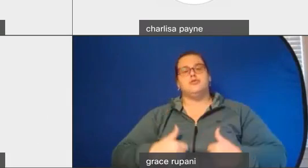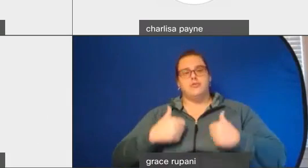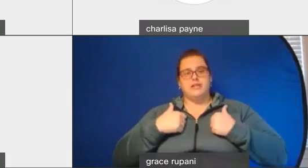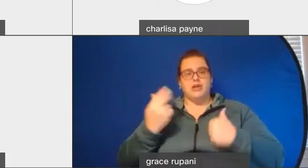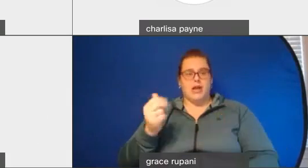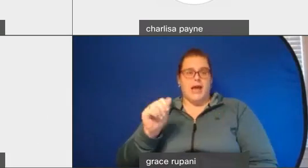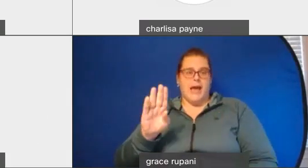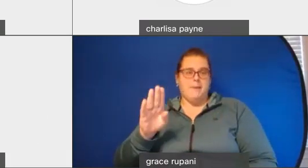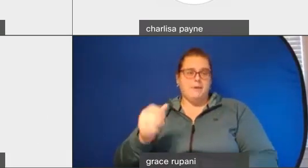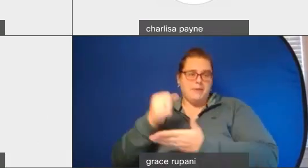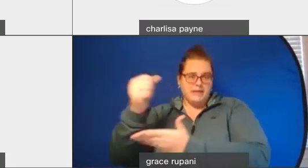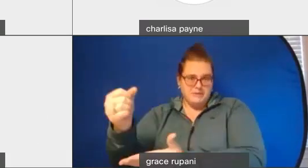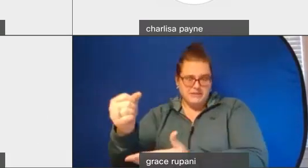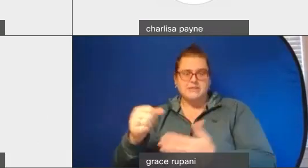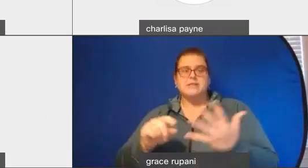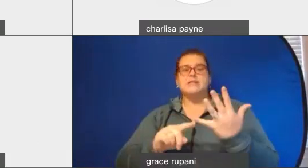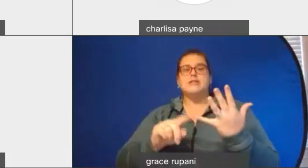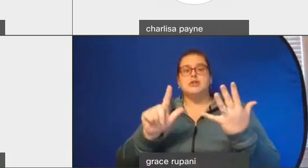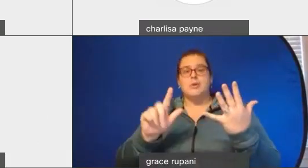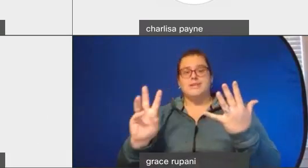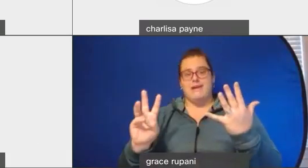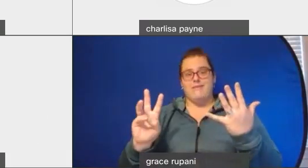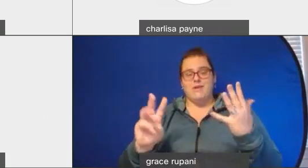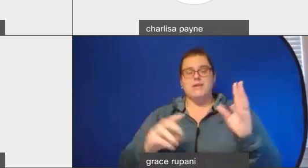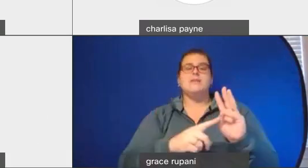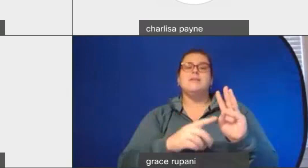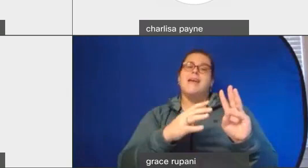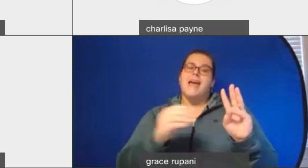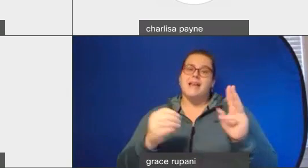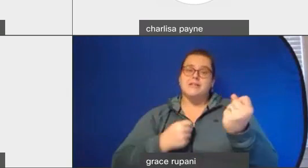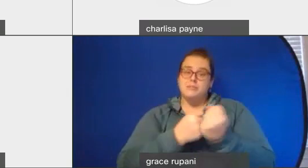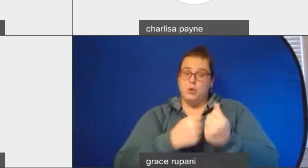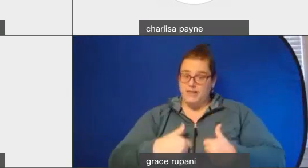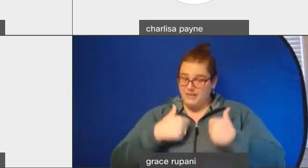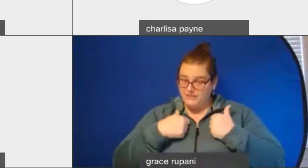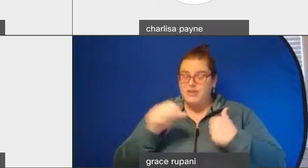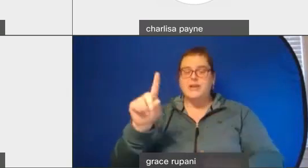habilitation placements, and 110 were in supported living placements.